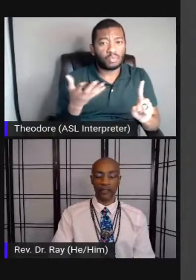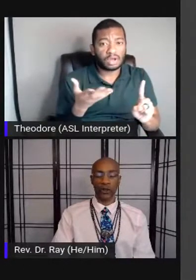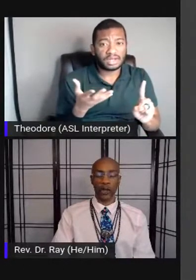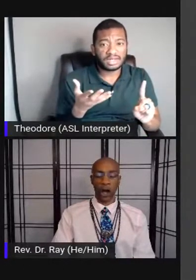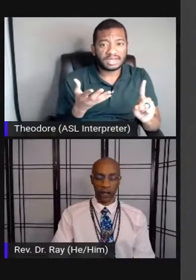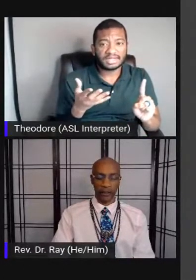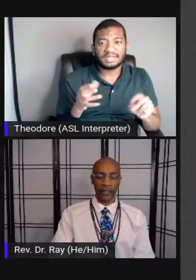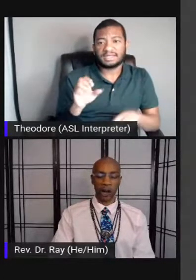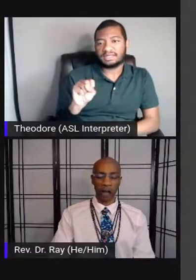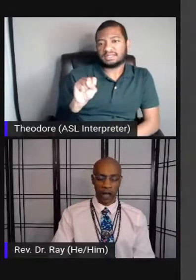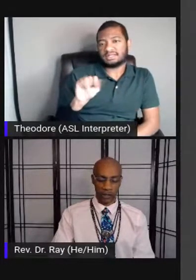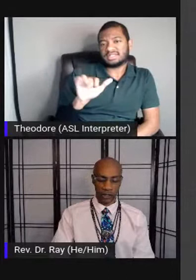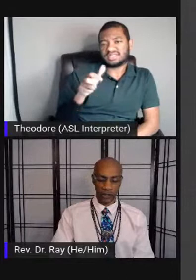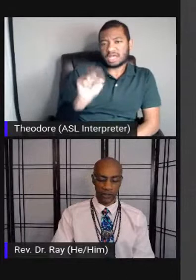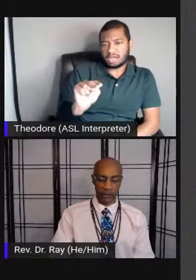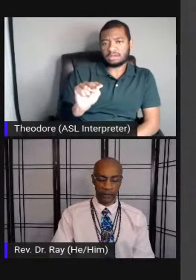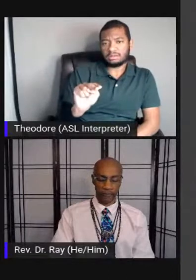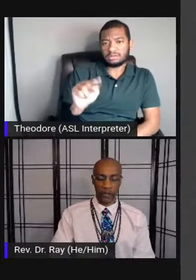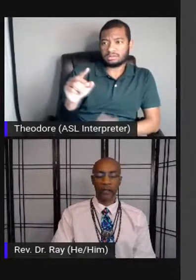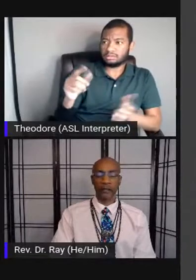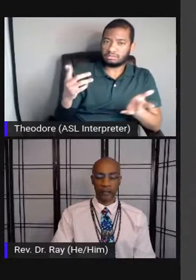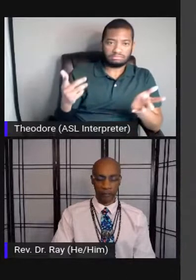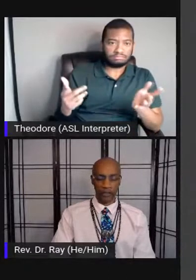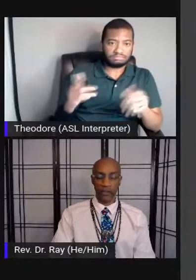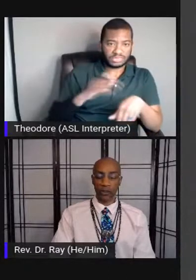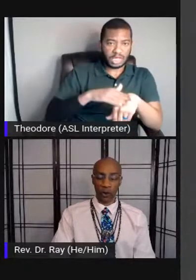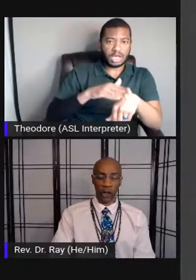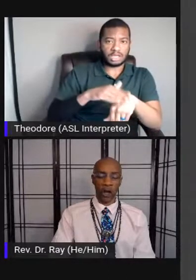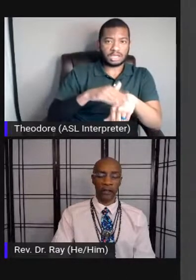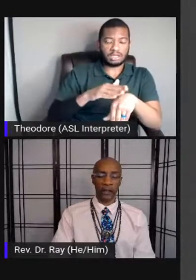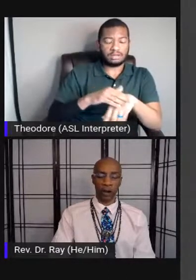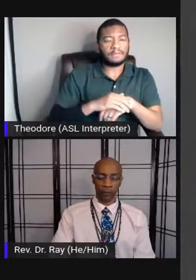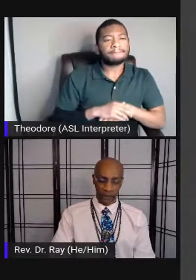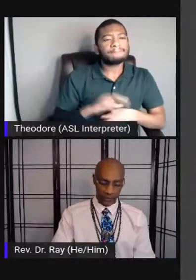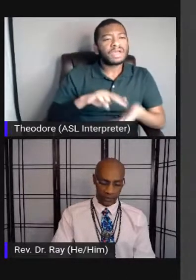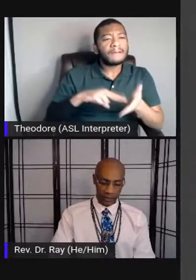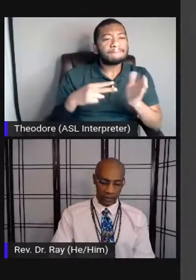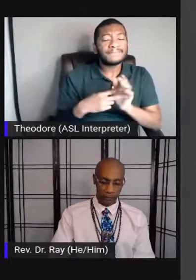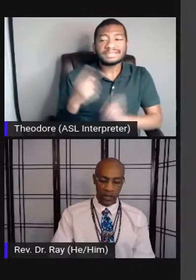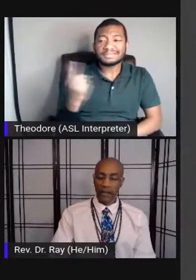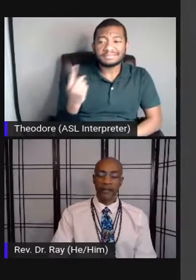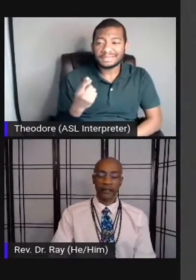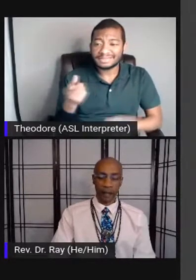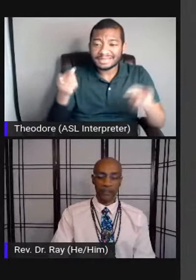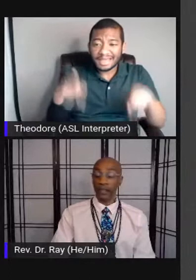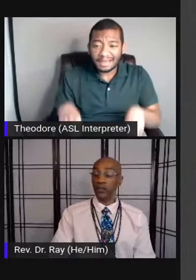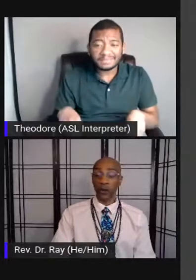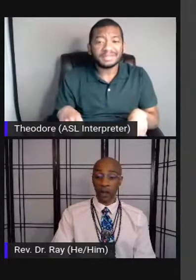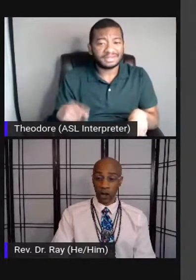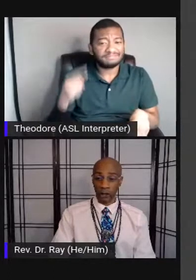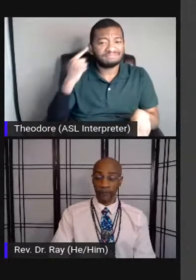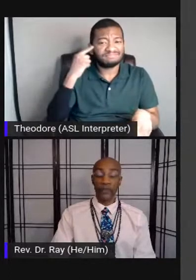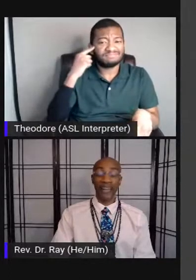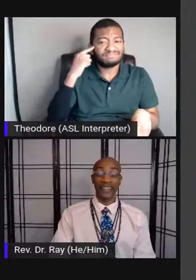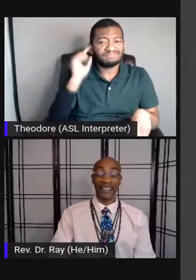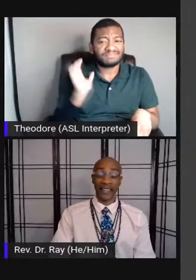something is going on in our consciousness. Something is going on in our belief systems. Something is going